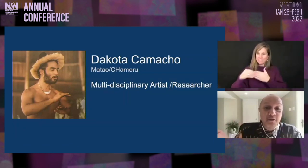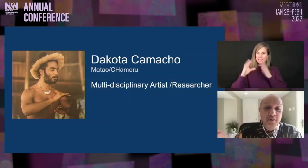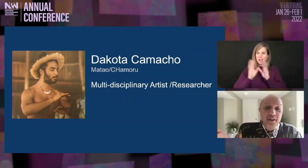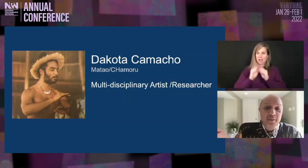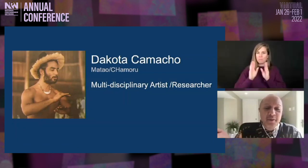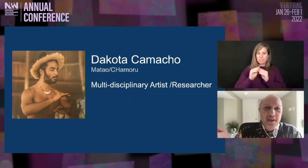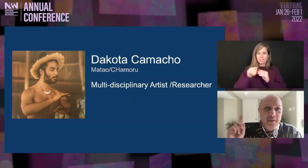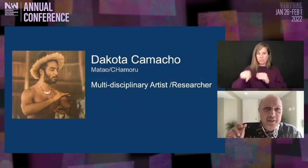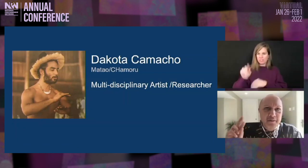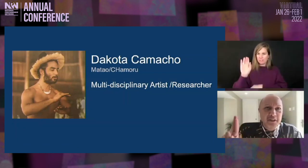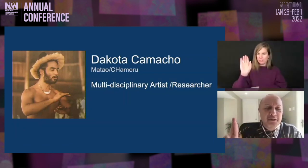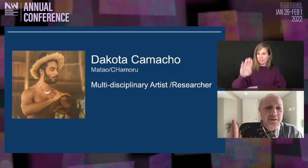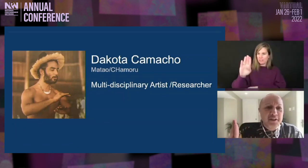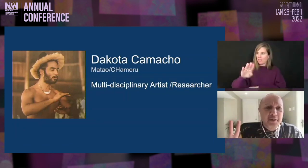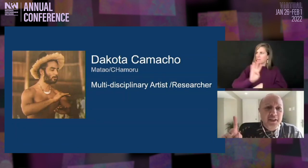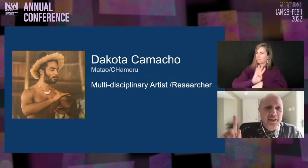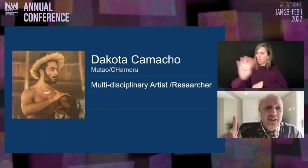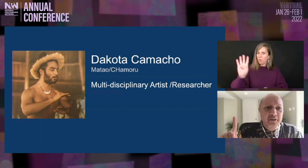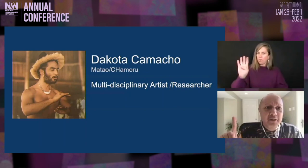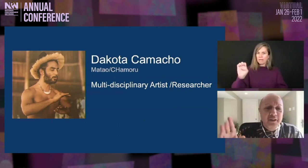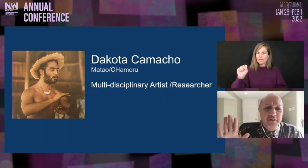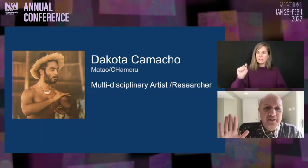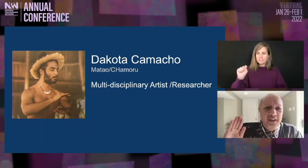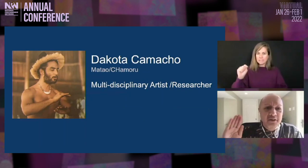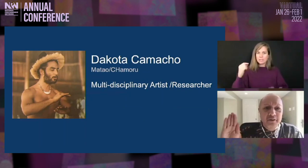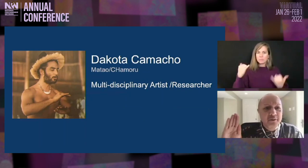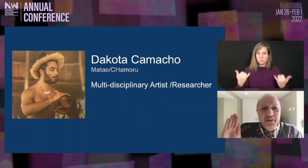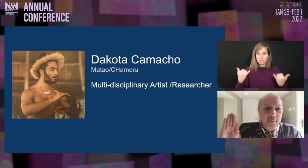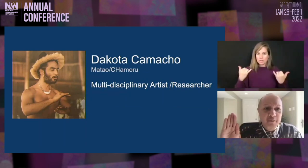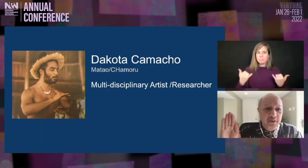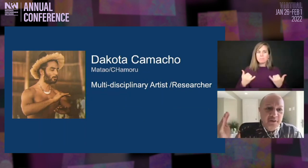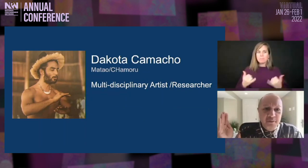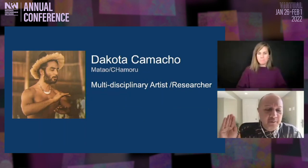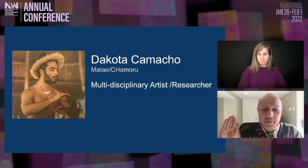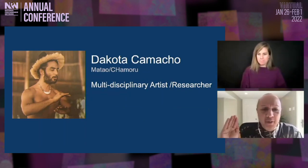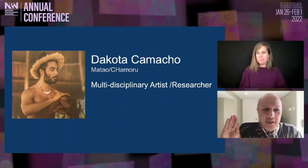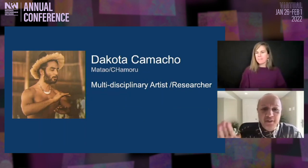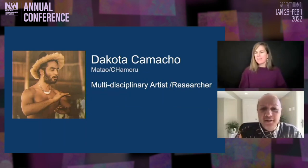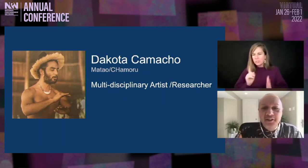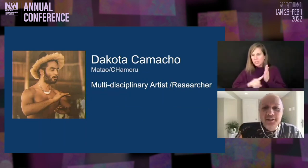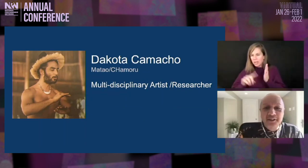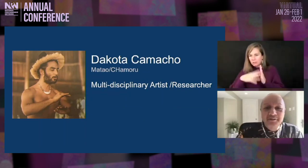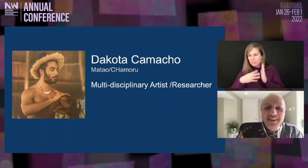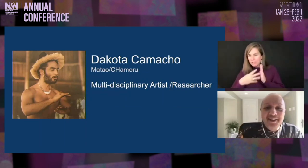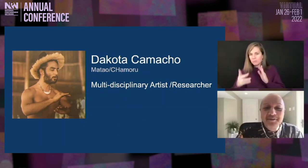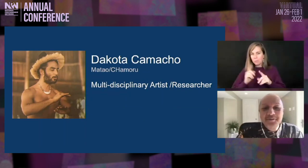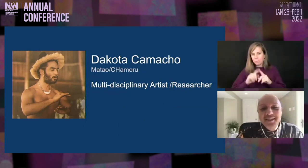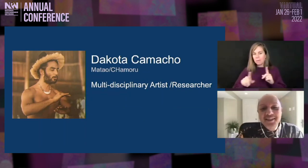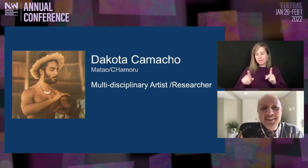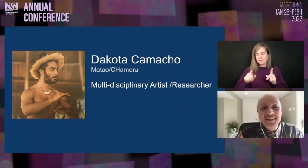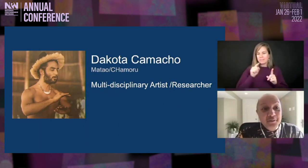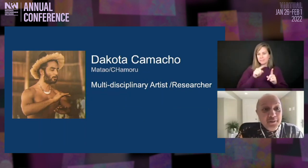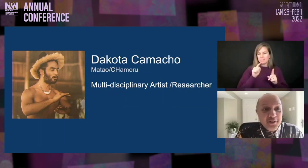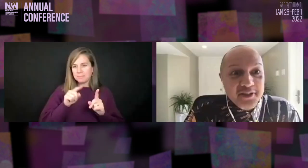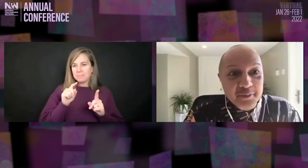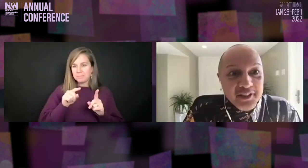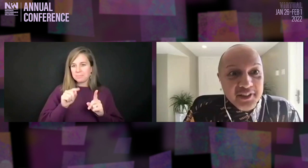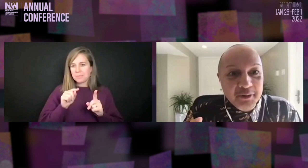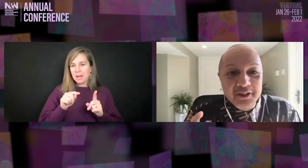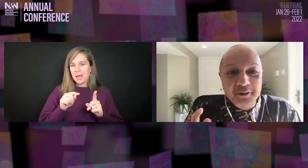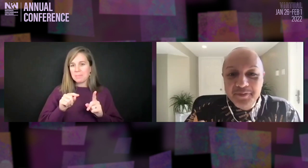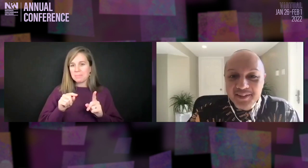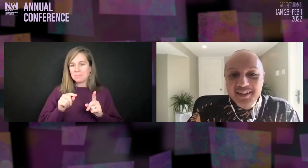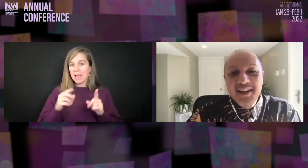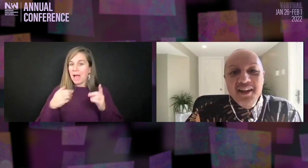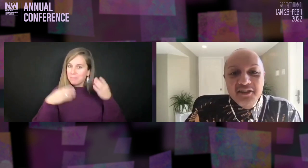at 4 p.m., I believe, Eastern time today. Check your conference schedule, time zones. I'm not clear on right now because I'm focused on being